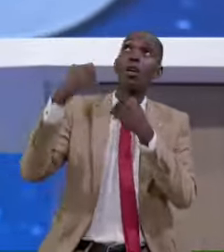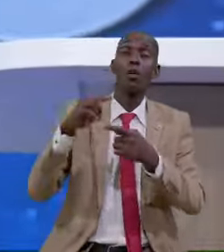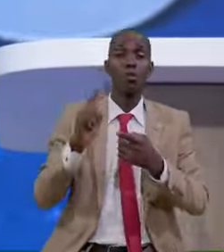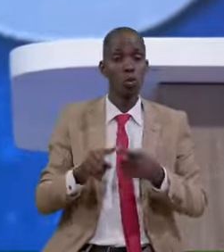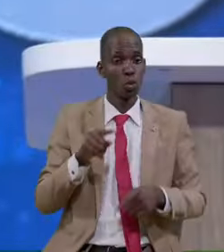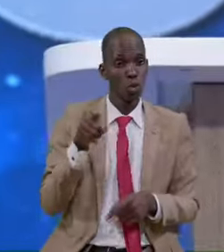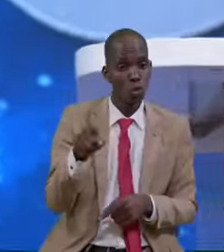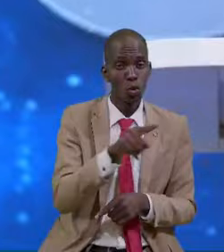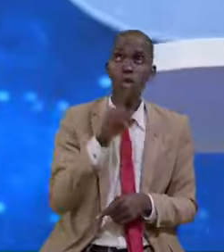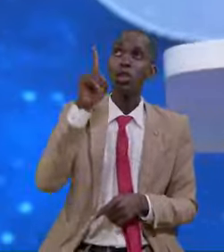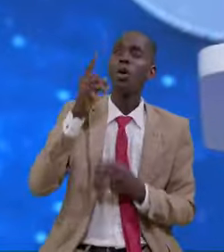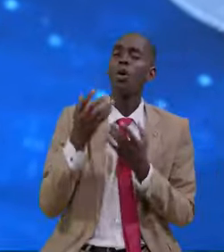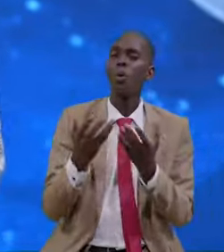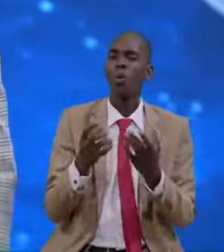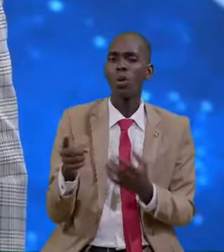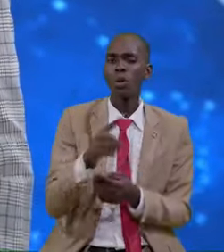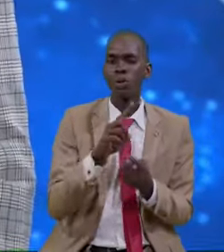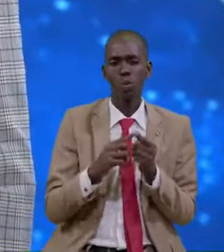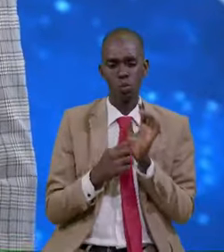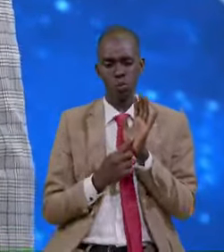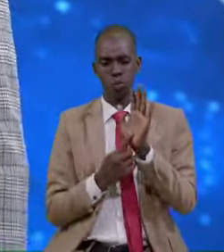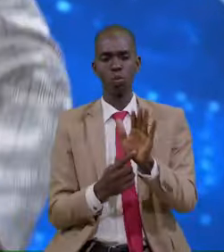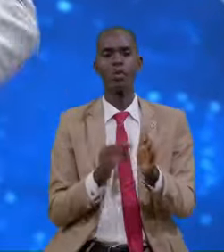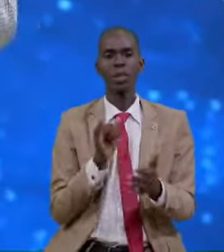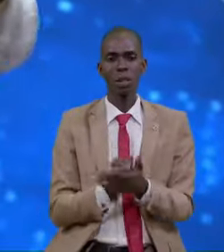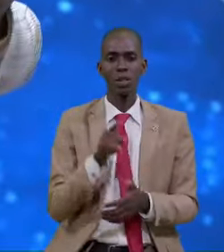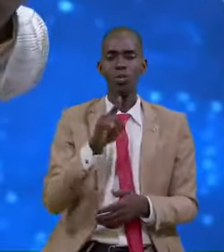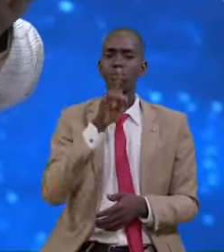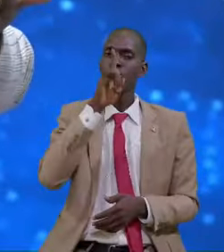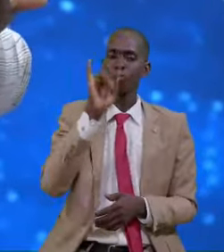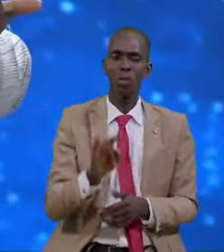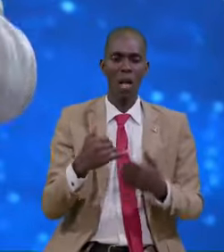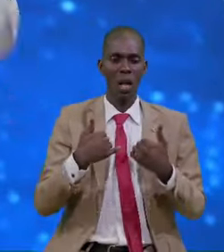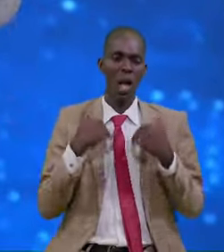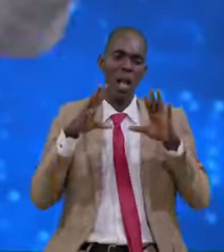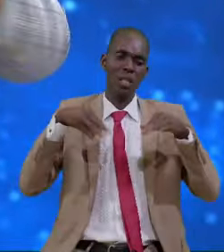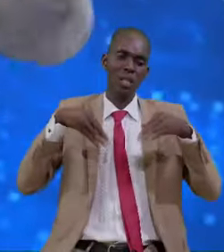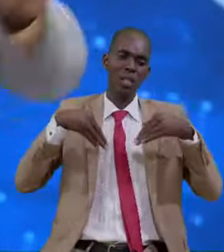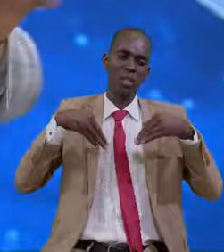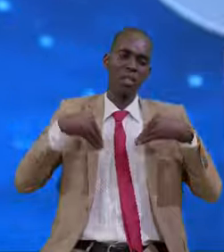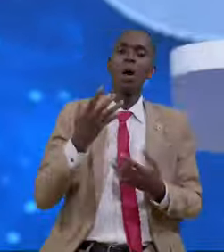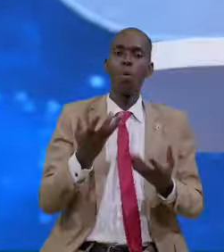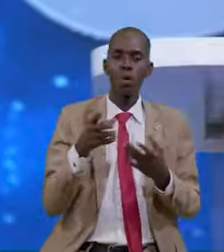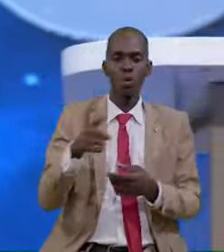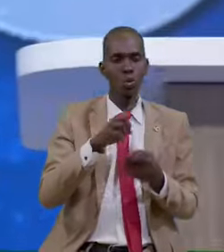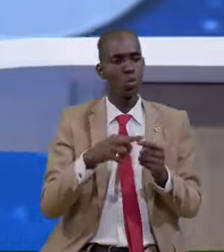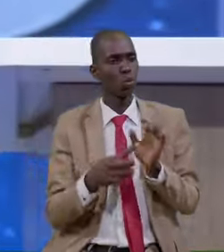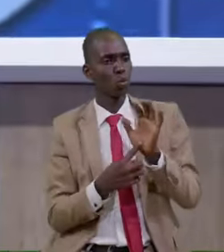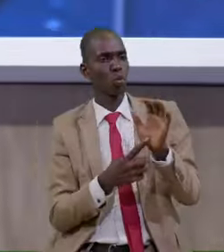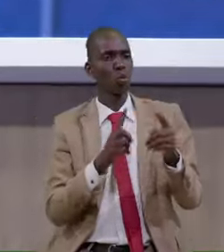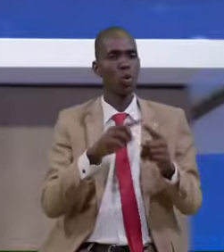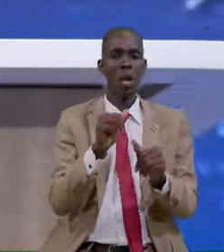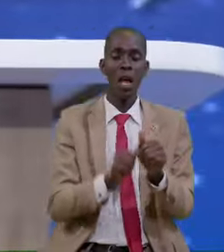to show that you have actually come to him. And he wants you to demonstrate to everyone around